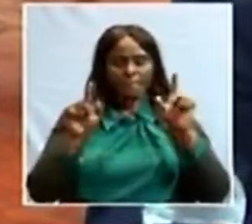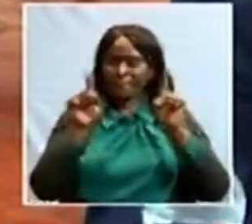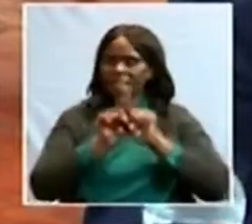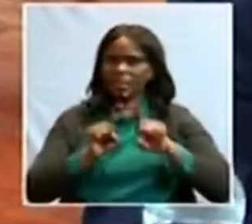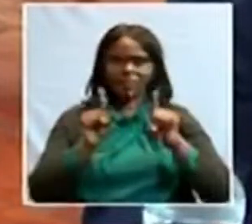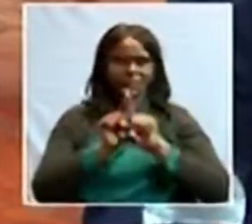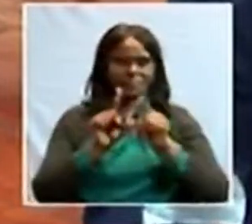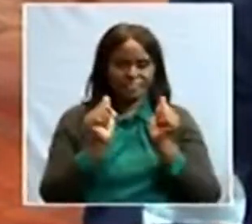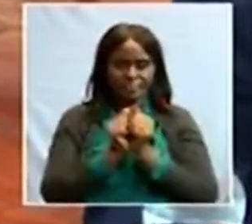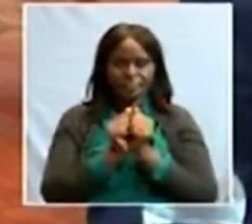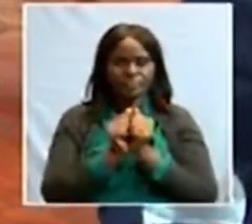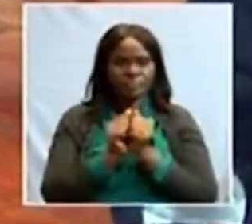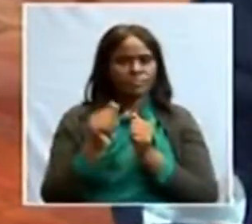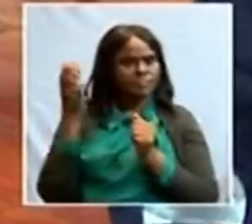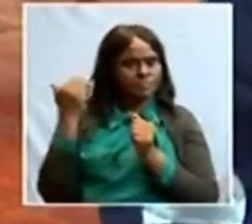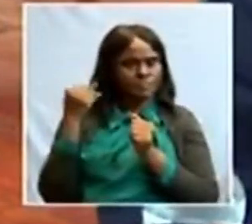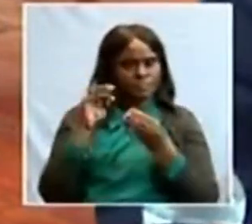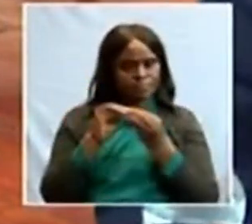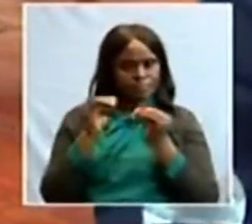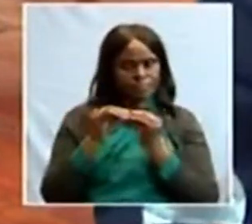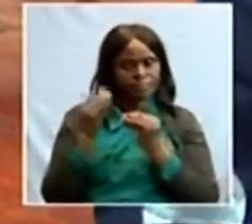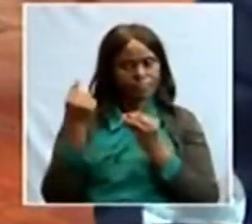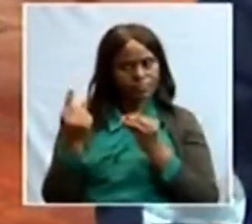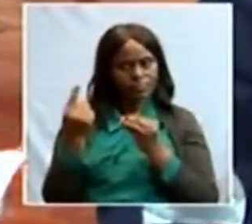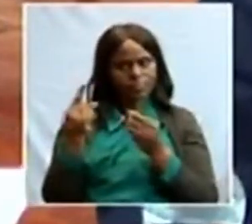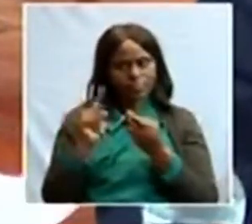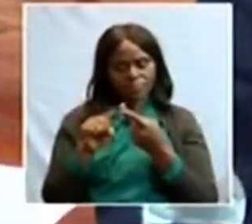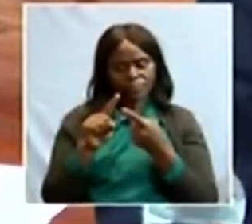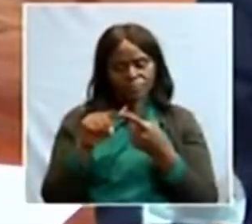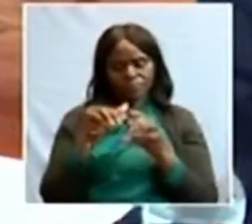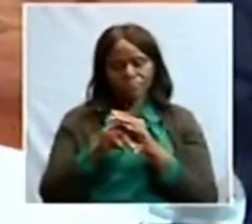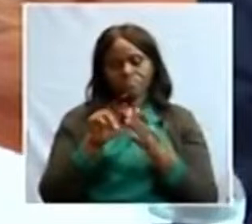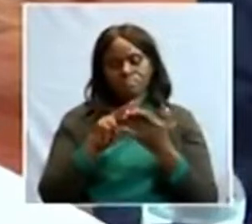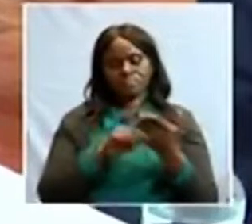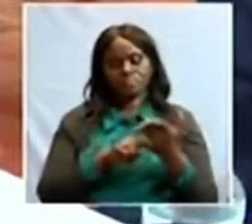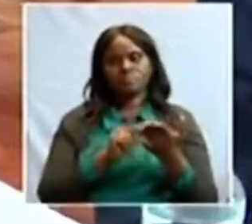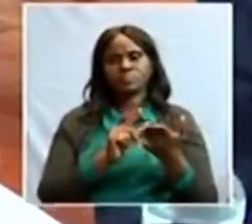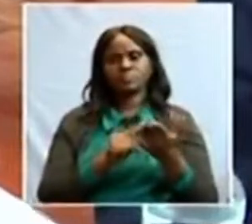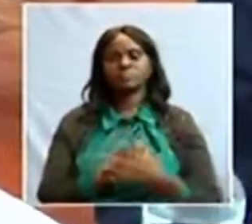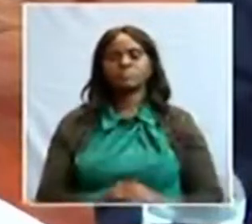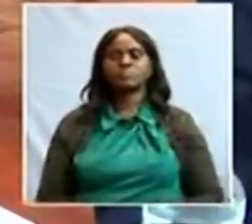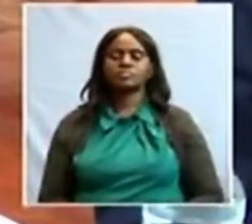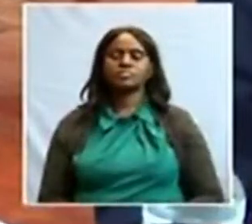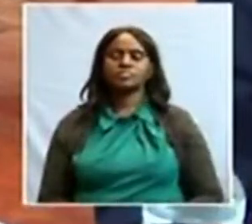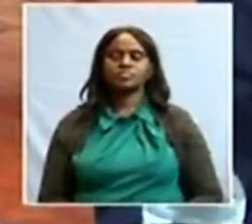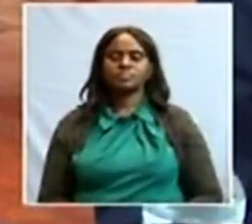same as the query 1 in the report.